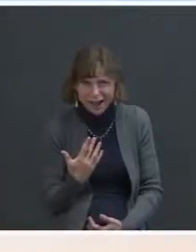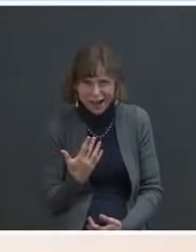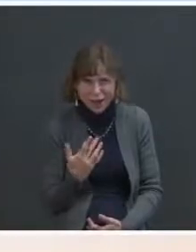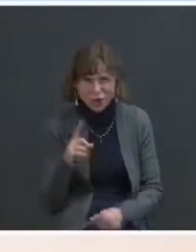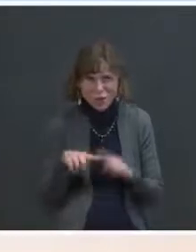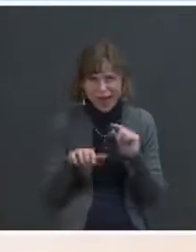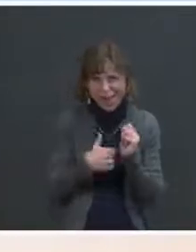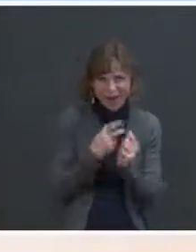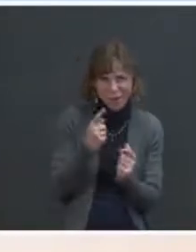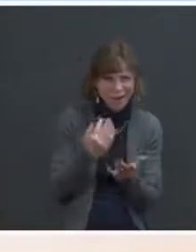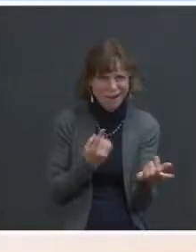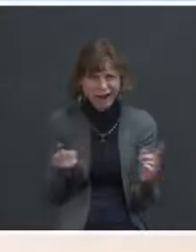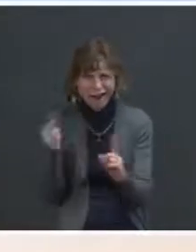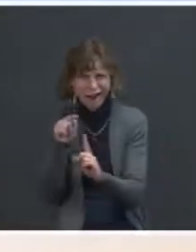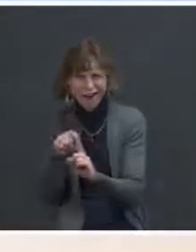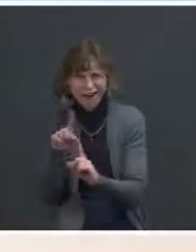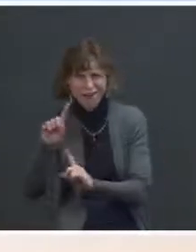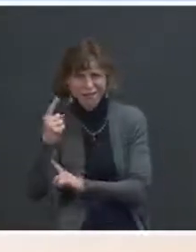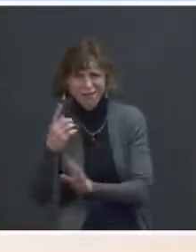back to the first one.